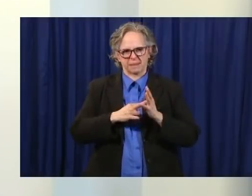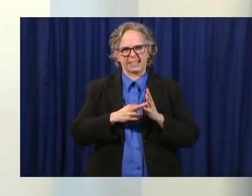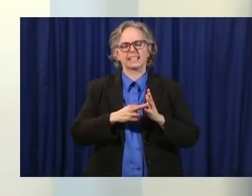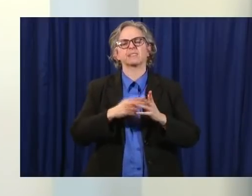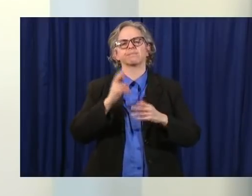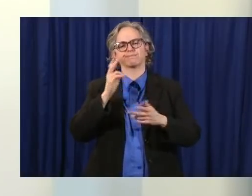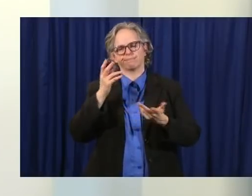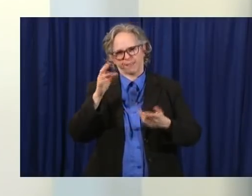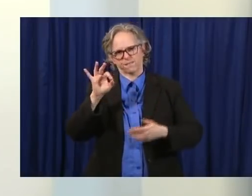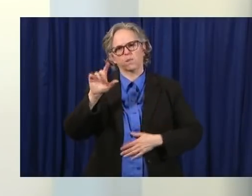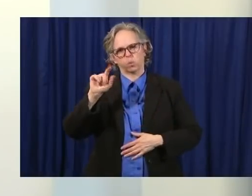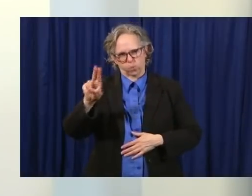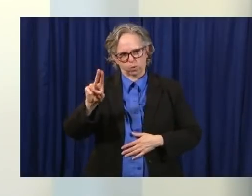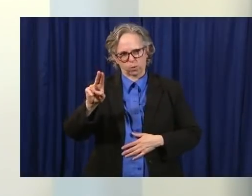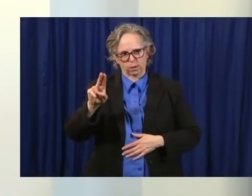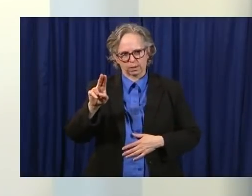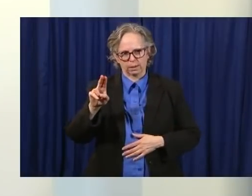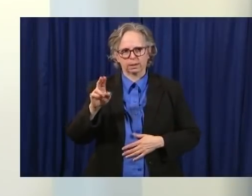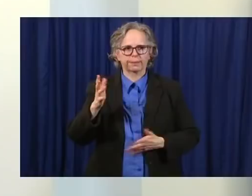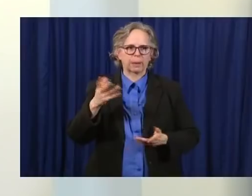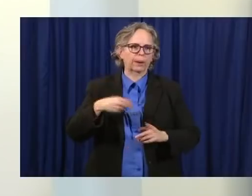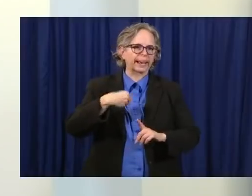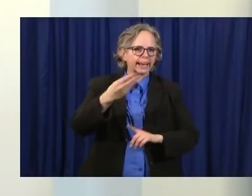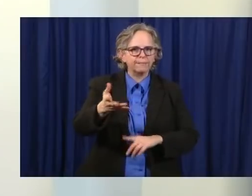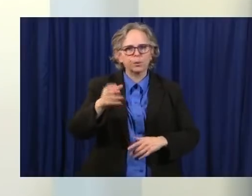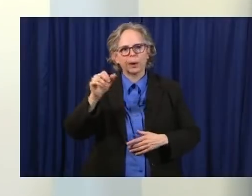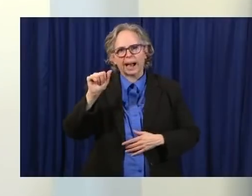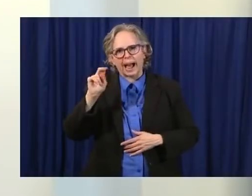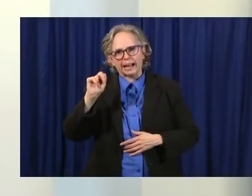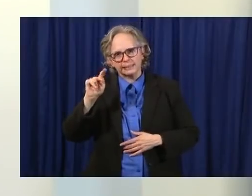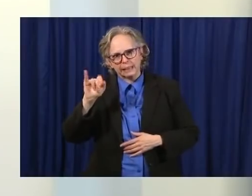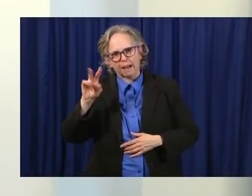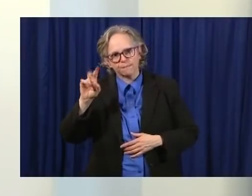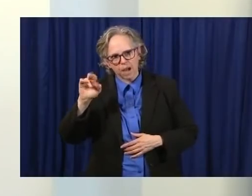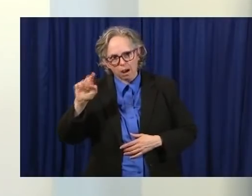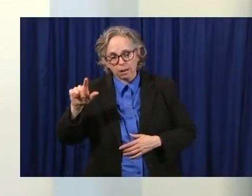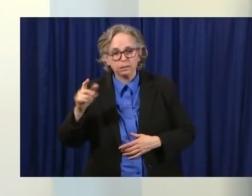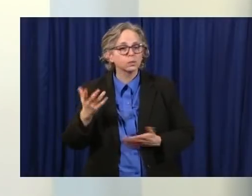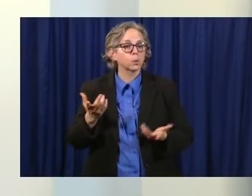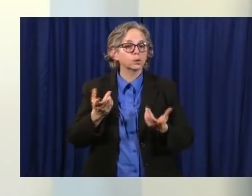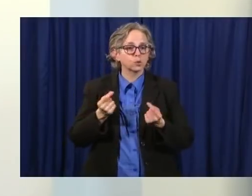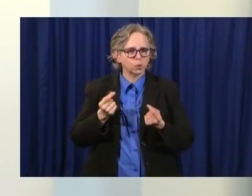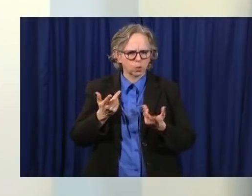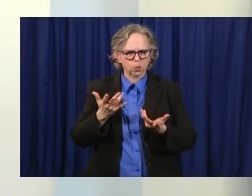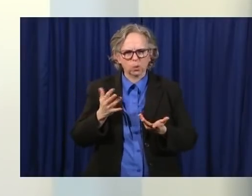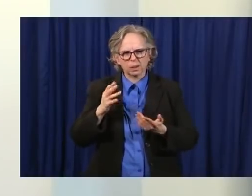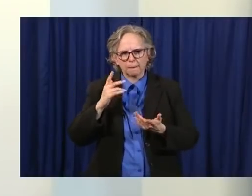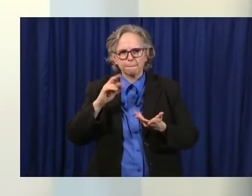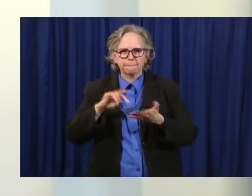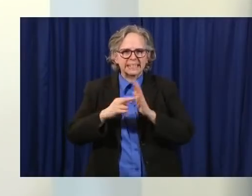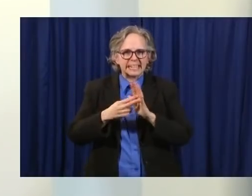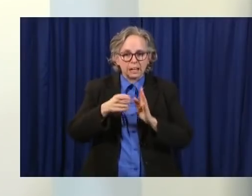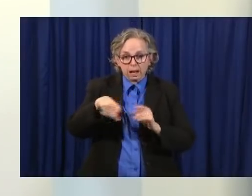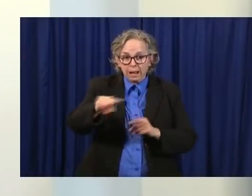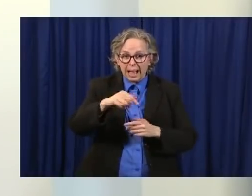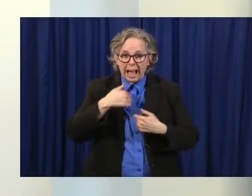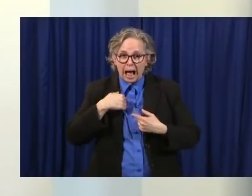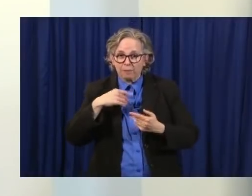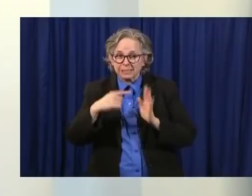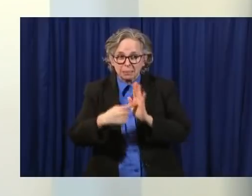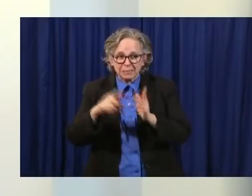does is help lessen your symptoms yourself, but it also decreases the time you're infectious and spread it to